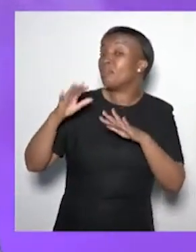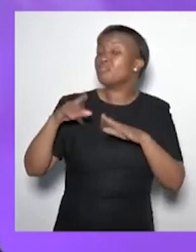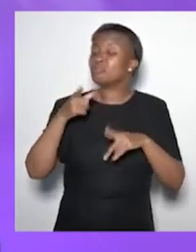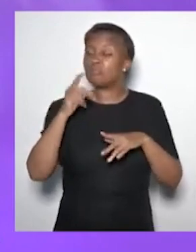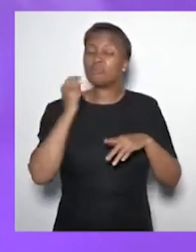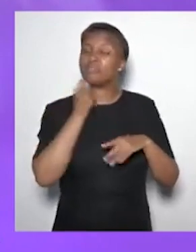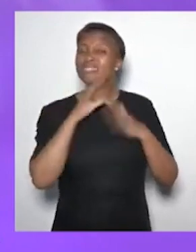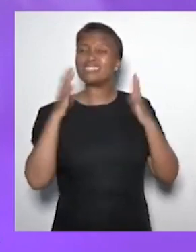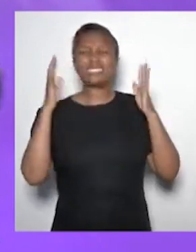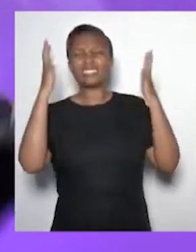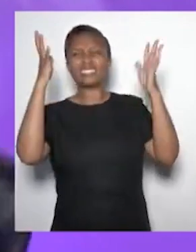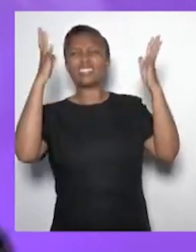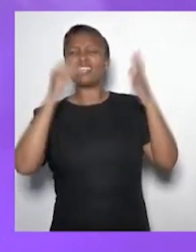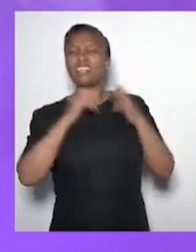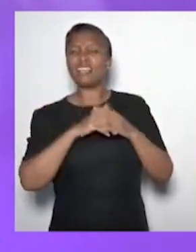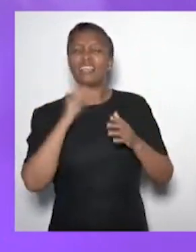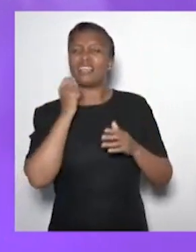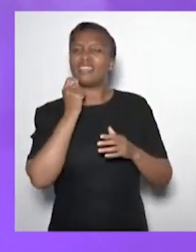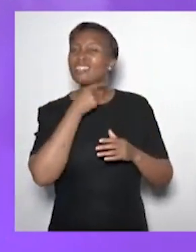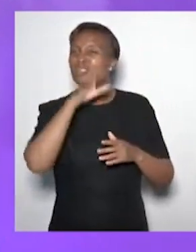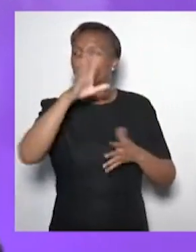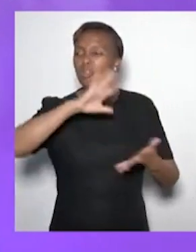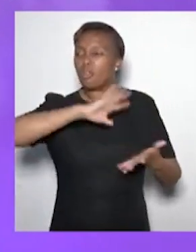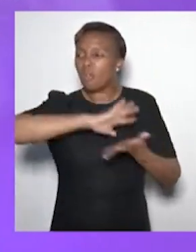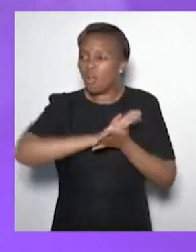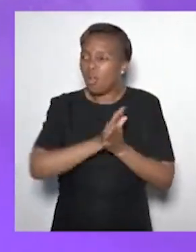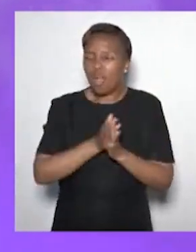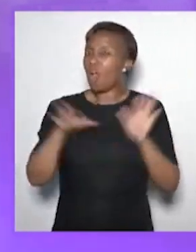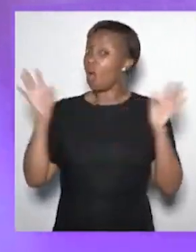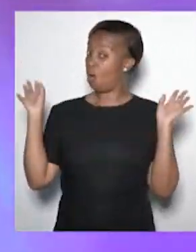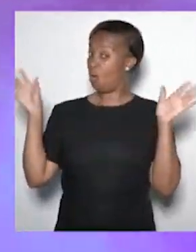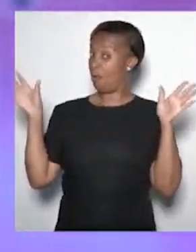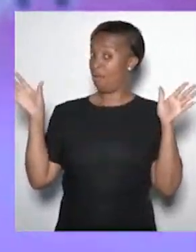But when you are